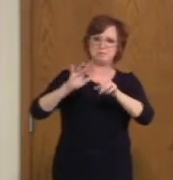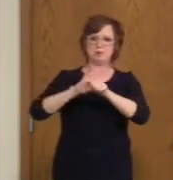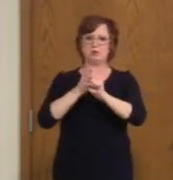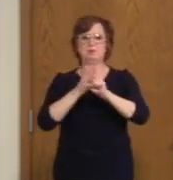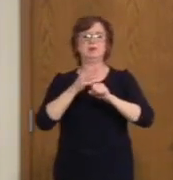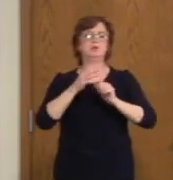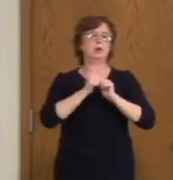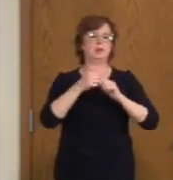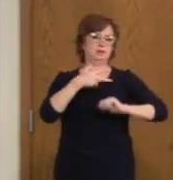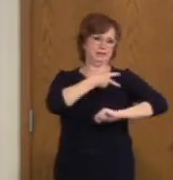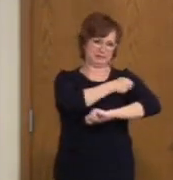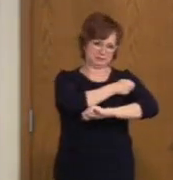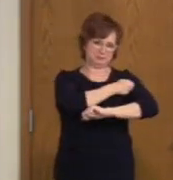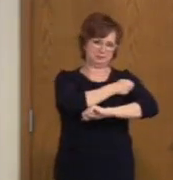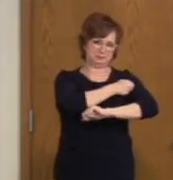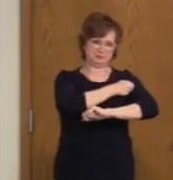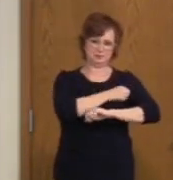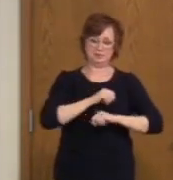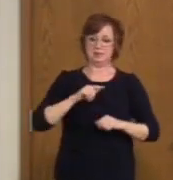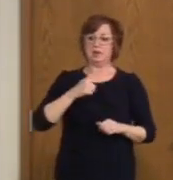comments?